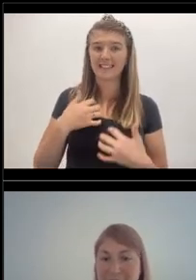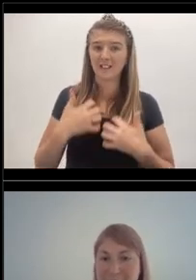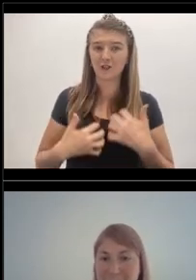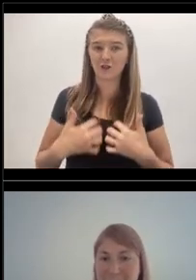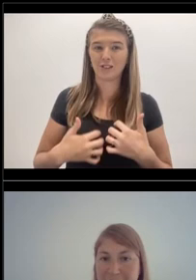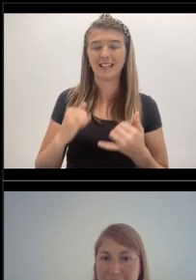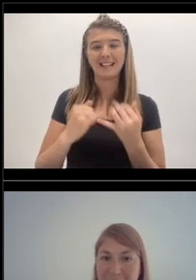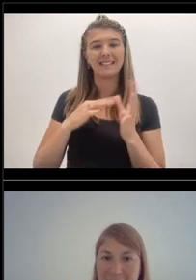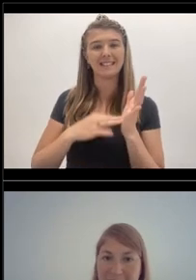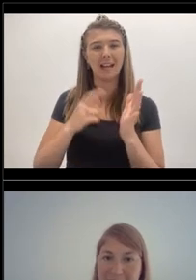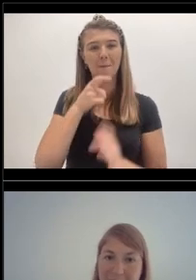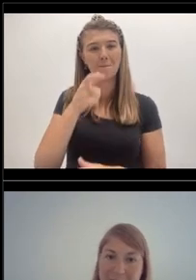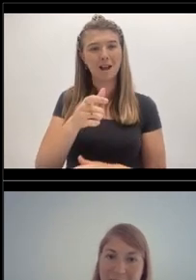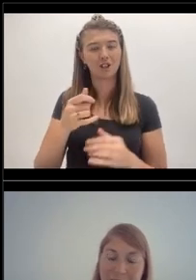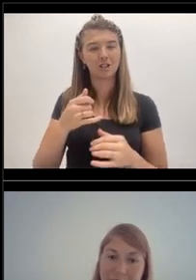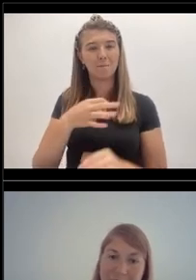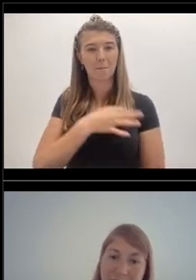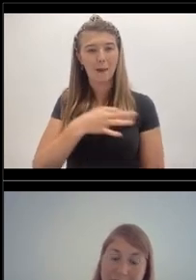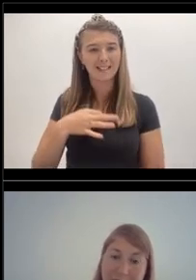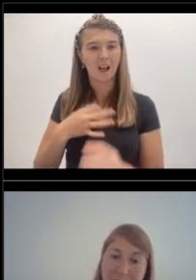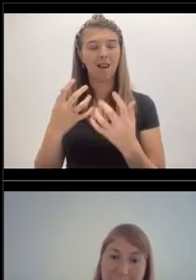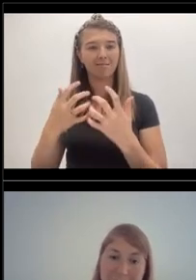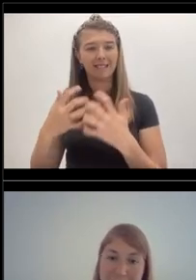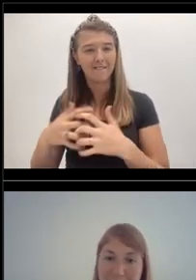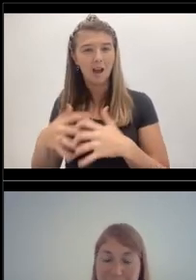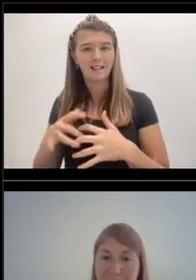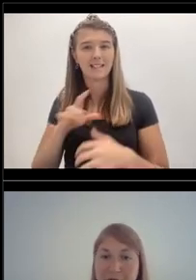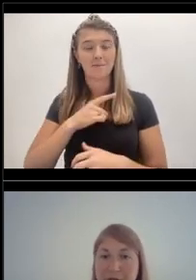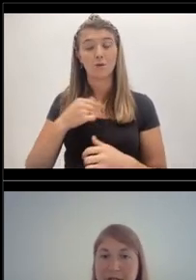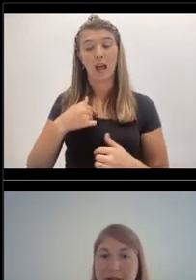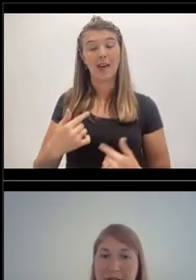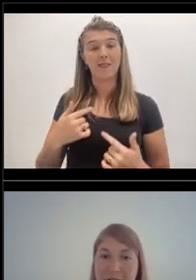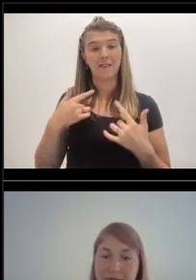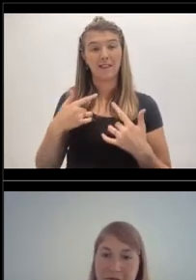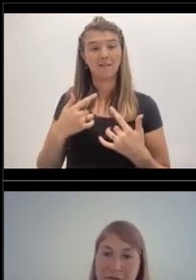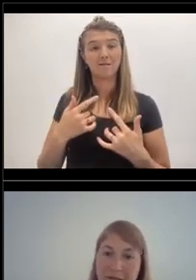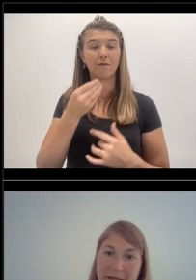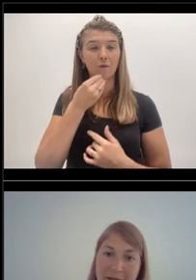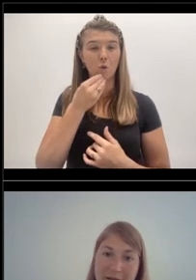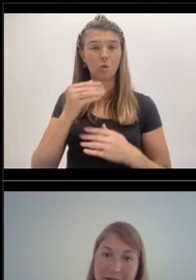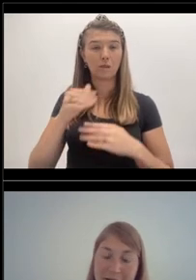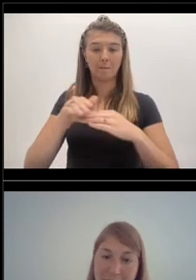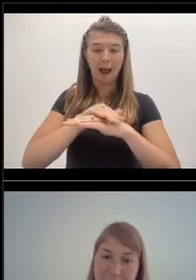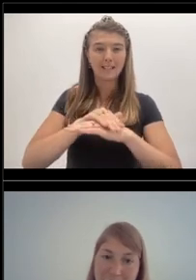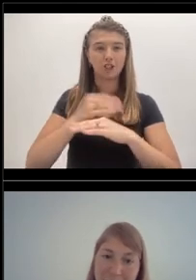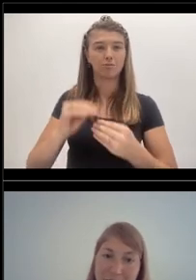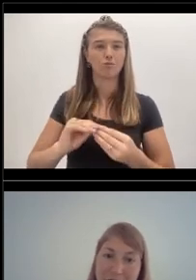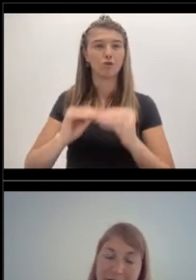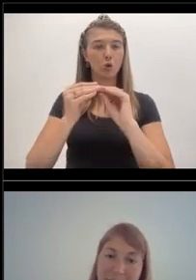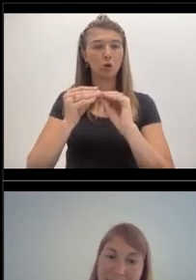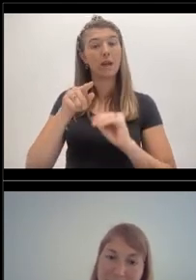medical devices, because I think that food packaging producers are nowadays also looking a lot